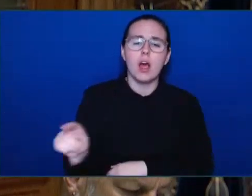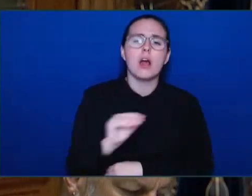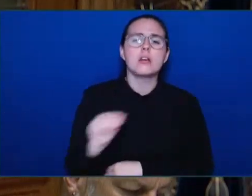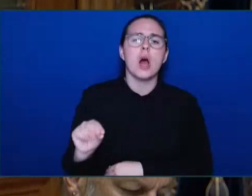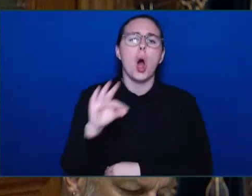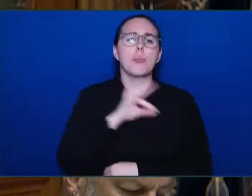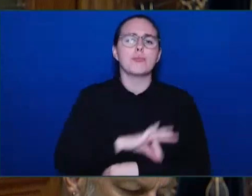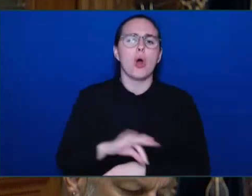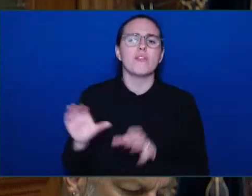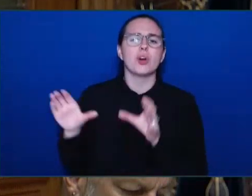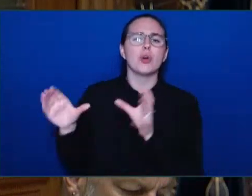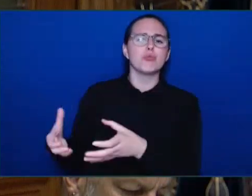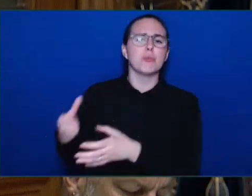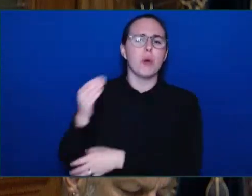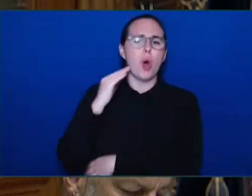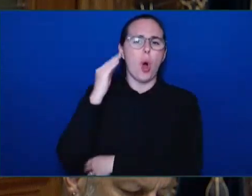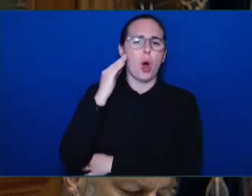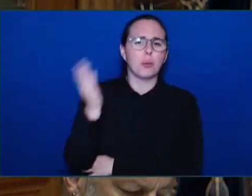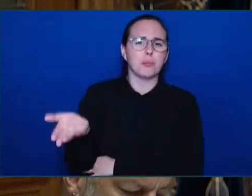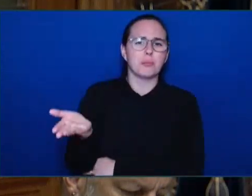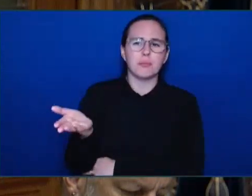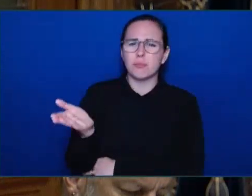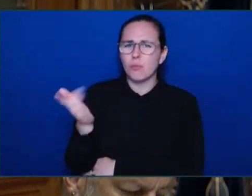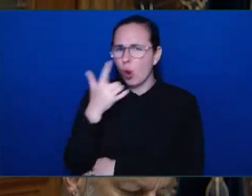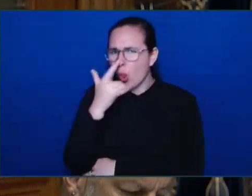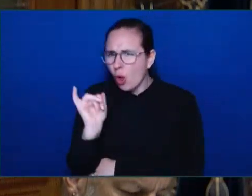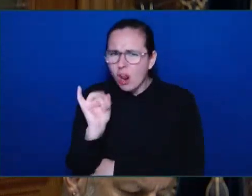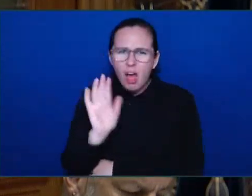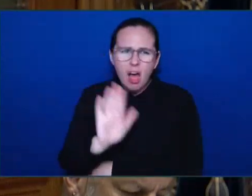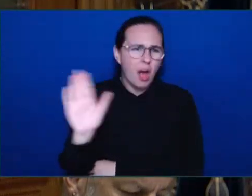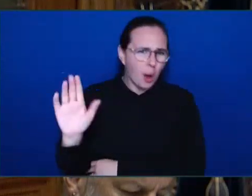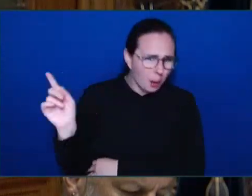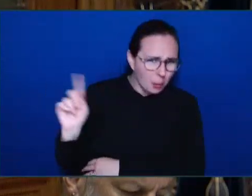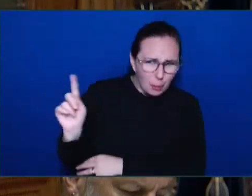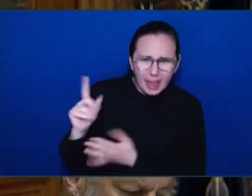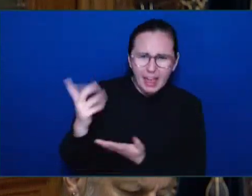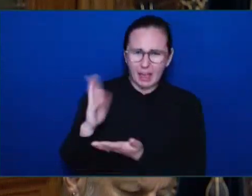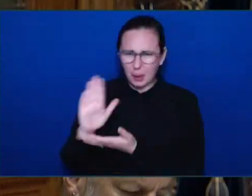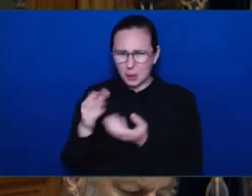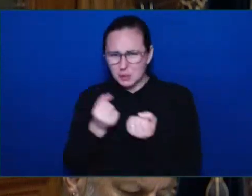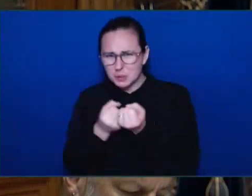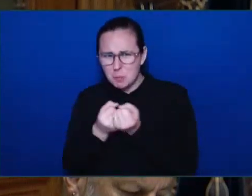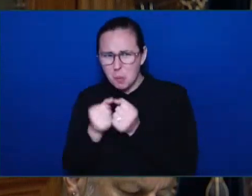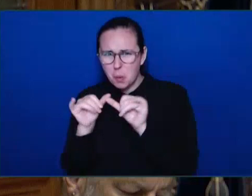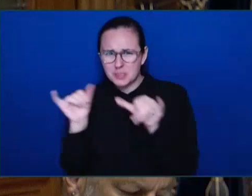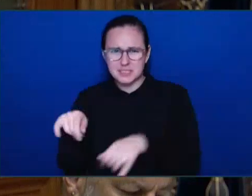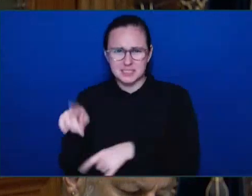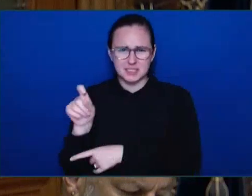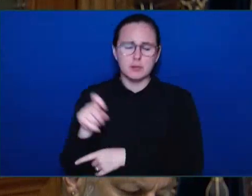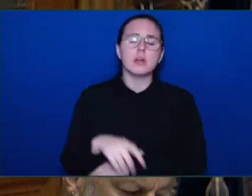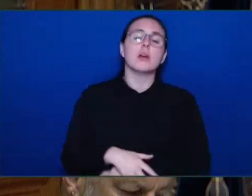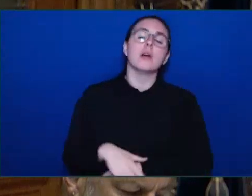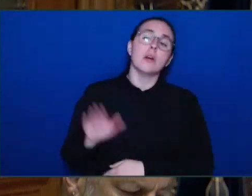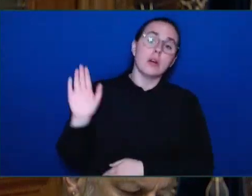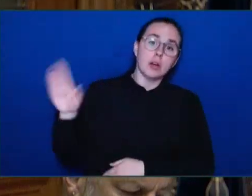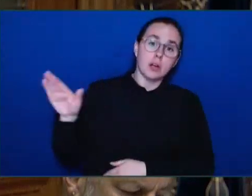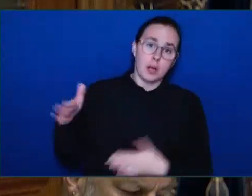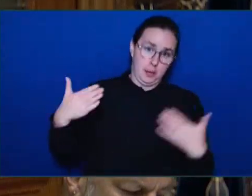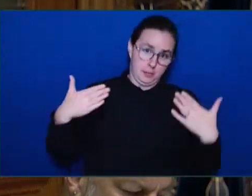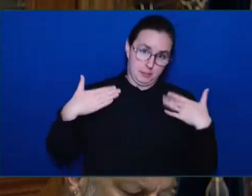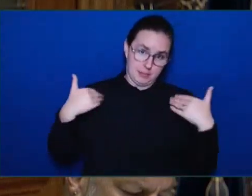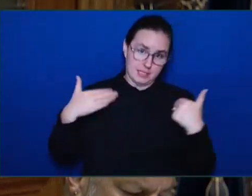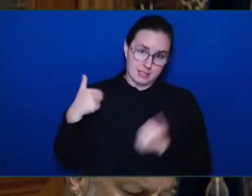Families, how can she reconcile the lack of safety in government care for children and youth